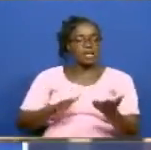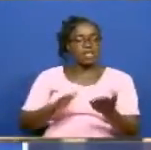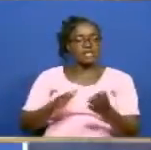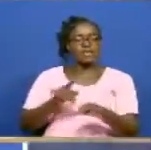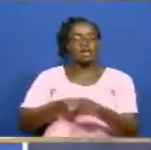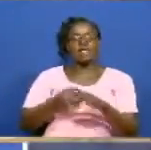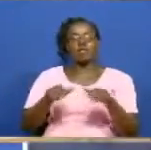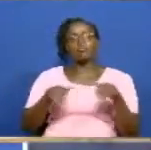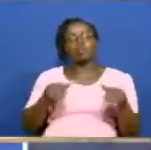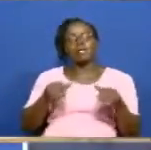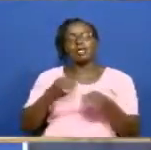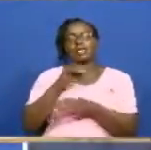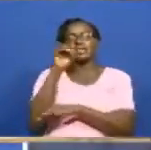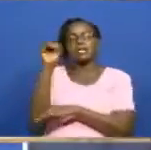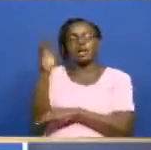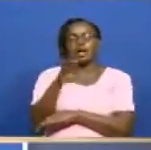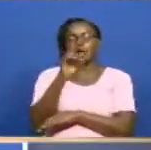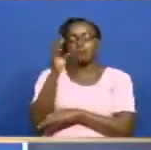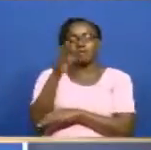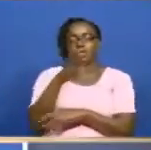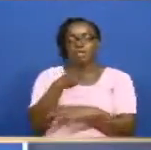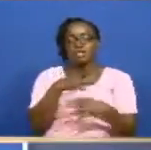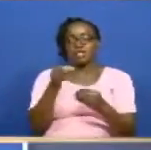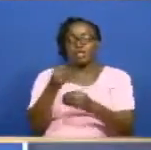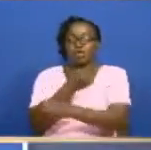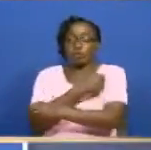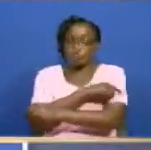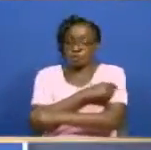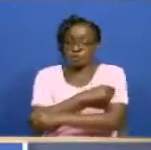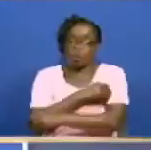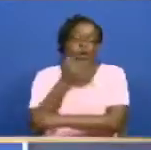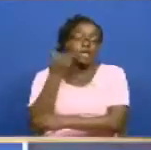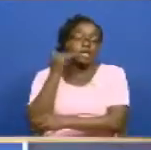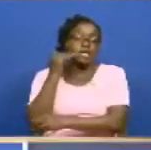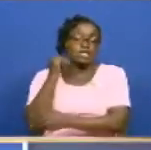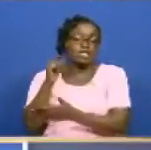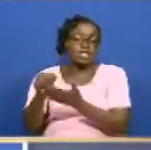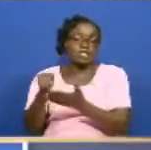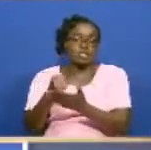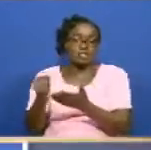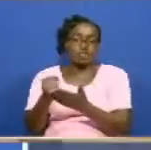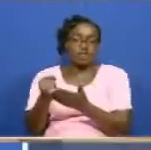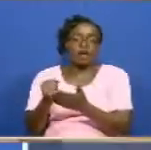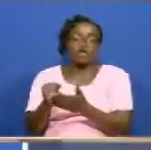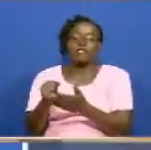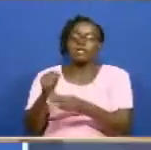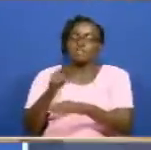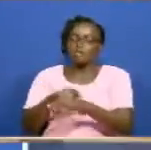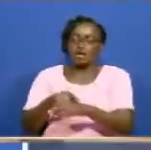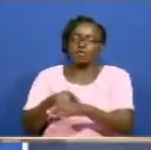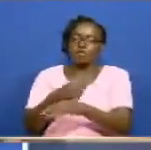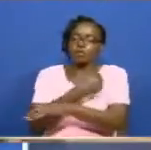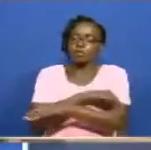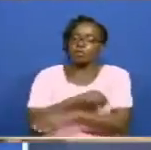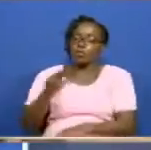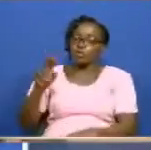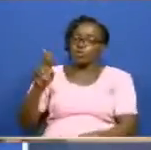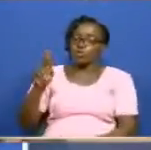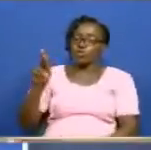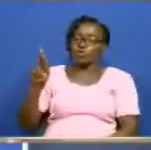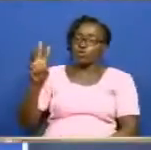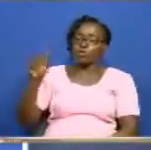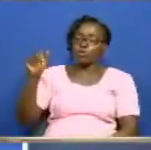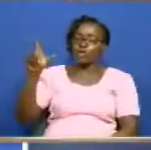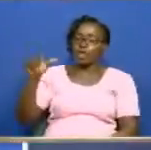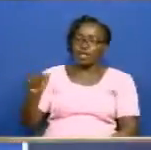specialized care. The woman is reported to have developed birth-related complications while at Ukwala Sub-County Hospital and was referred to Siaya County